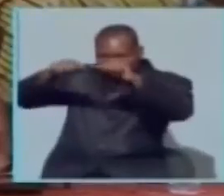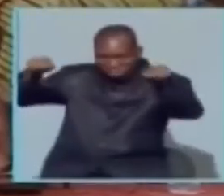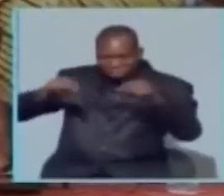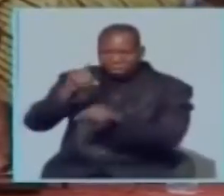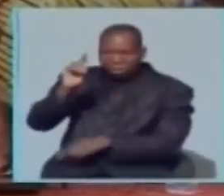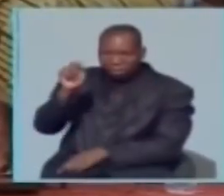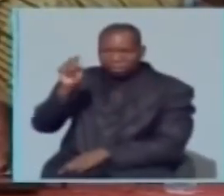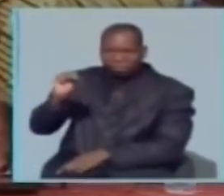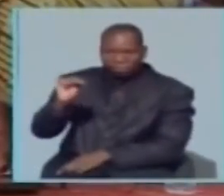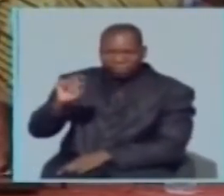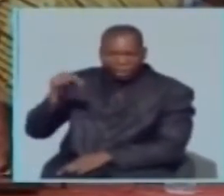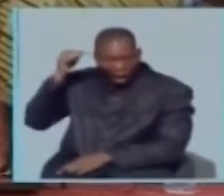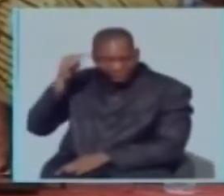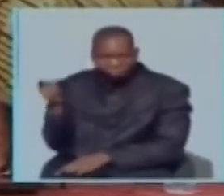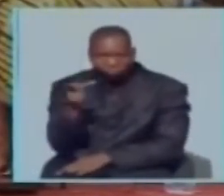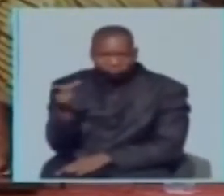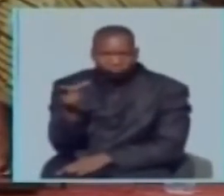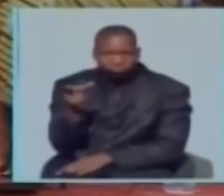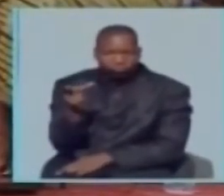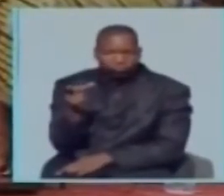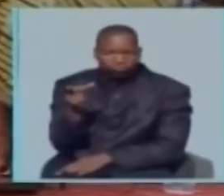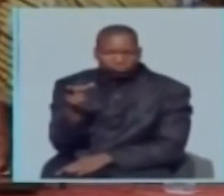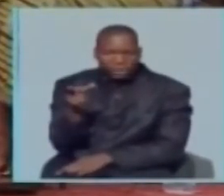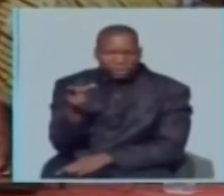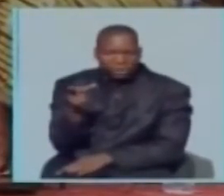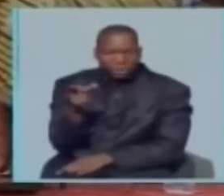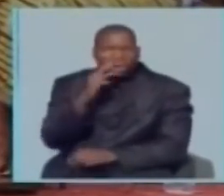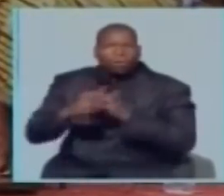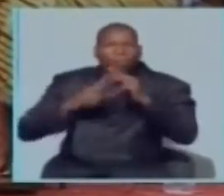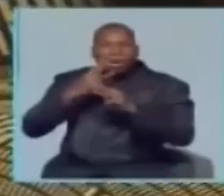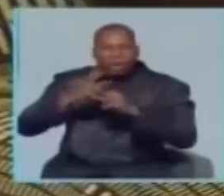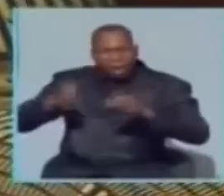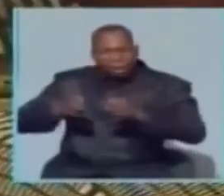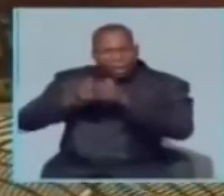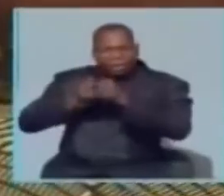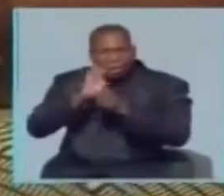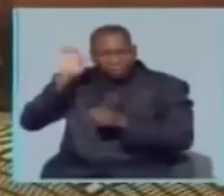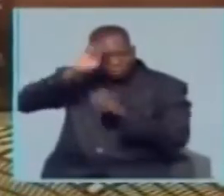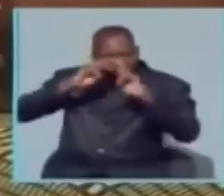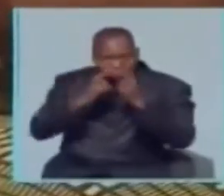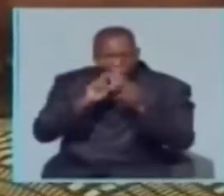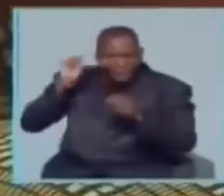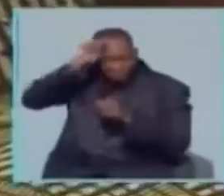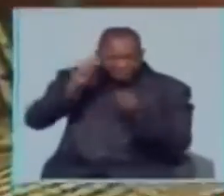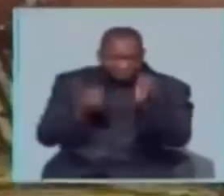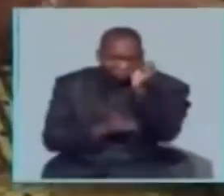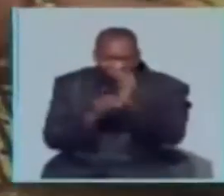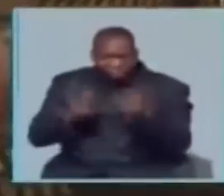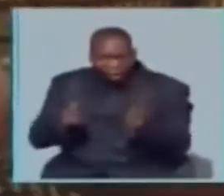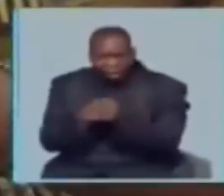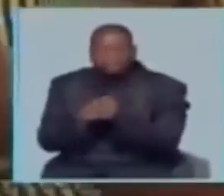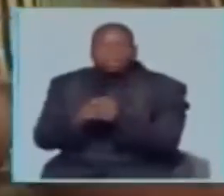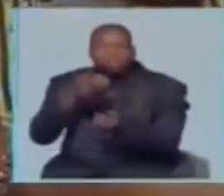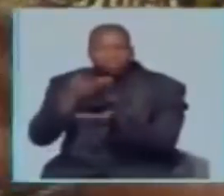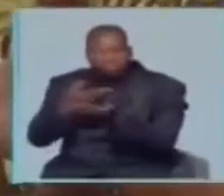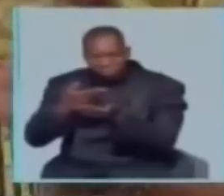two governments again are procuring, working with the World Bank, the EU, and the African Development Bank, procuring